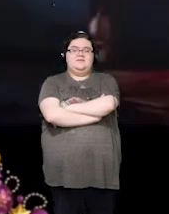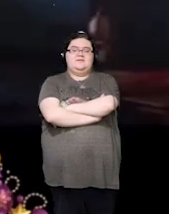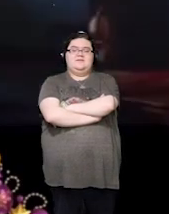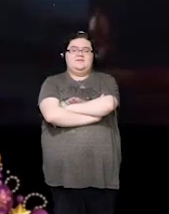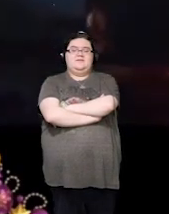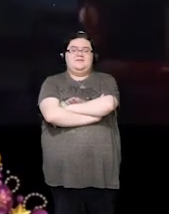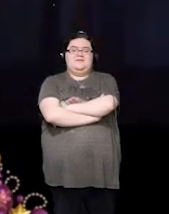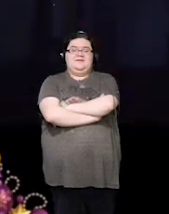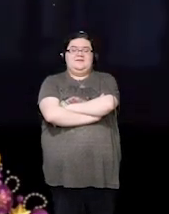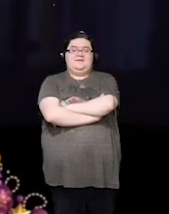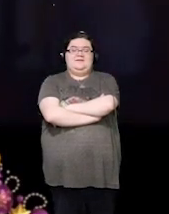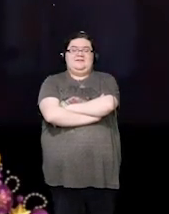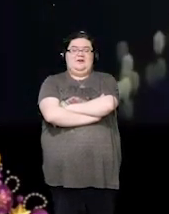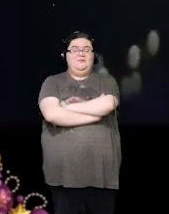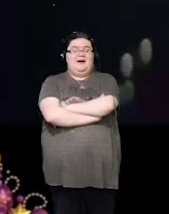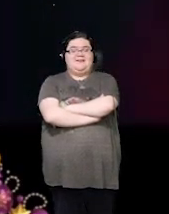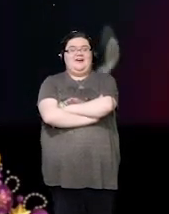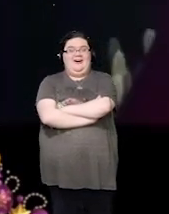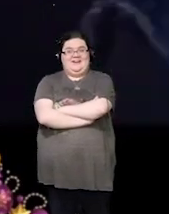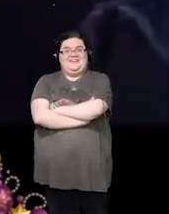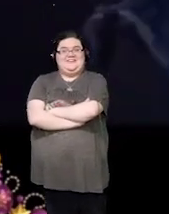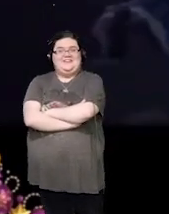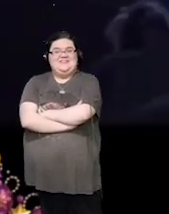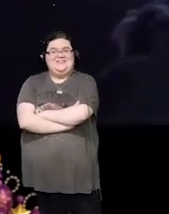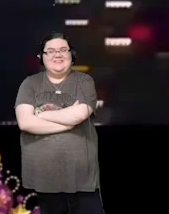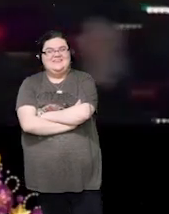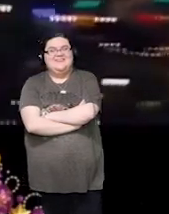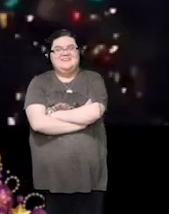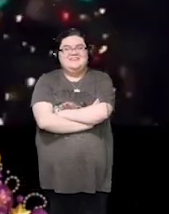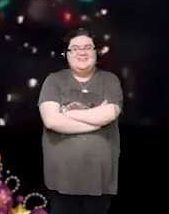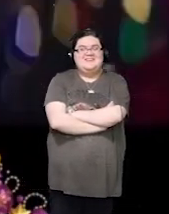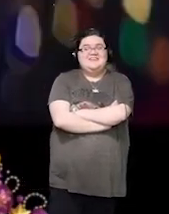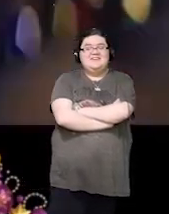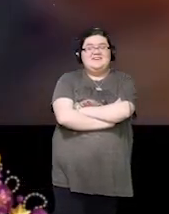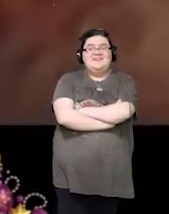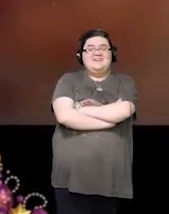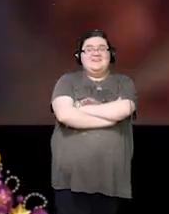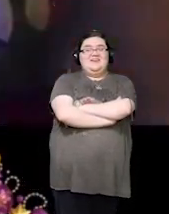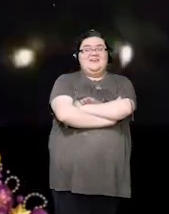These are some of the creepiest kids in the world. Oh my god!